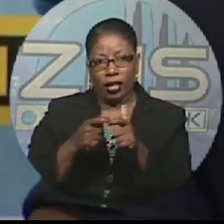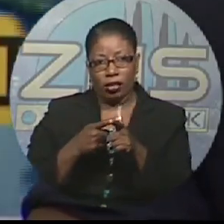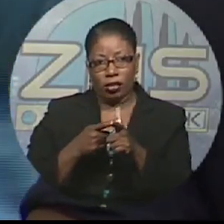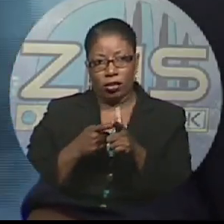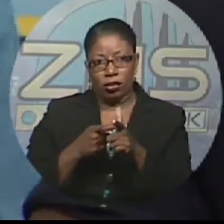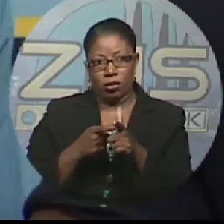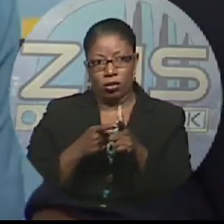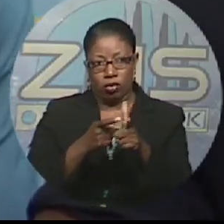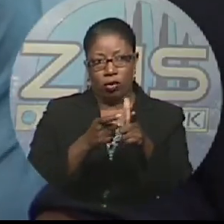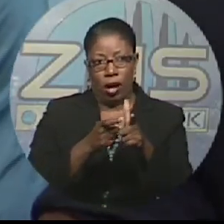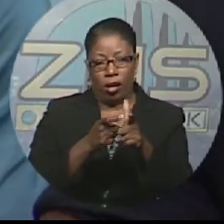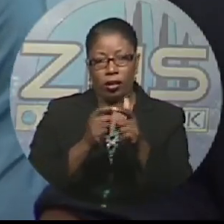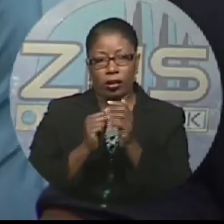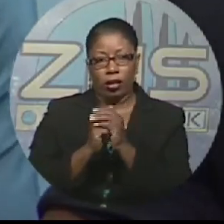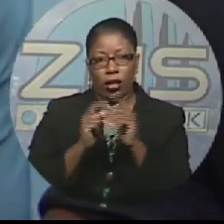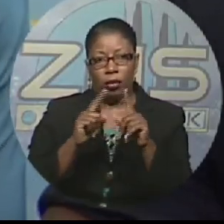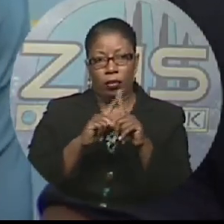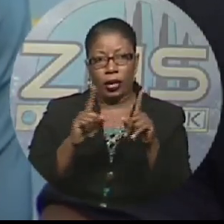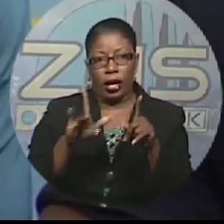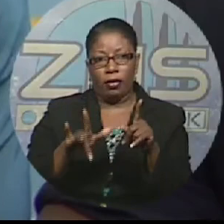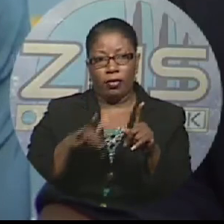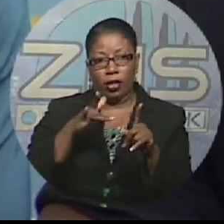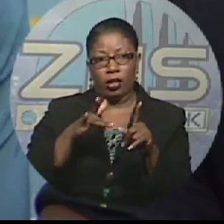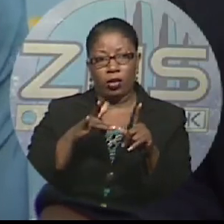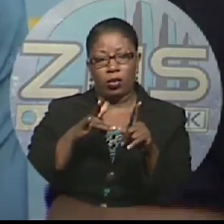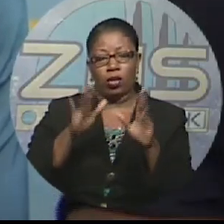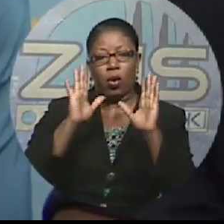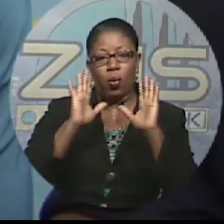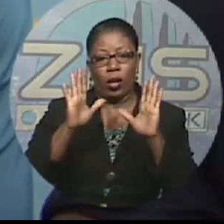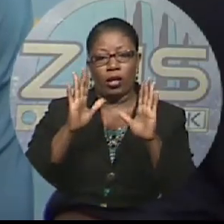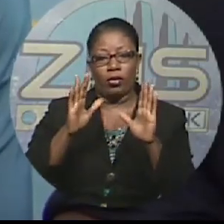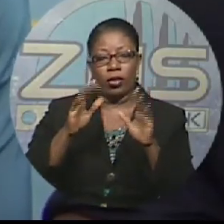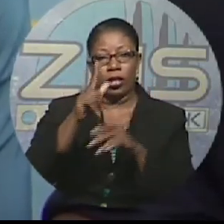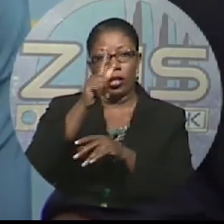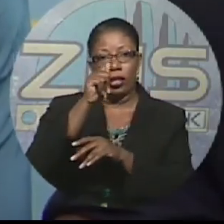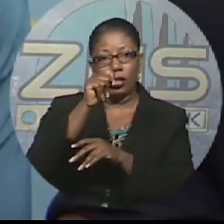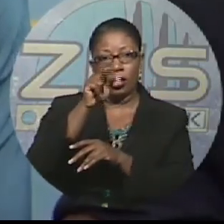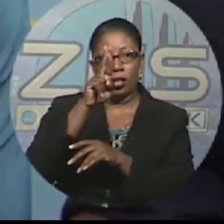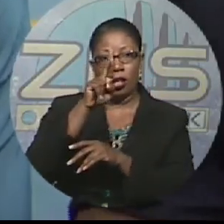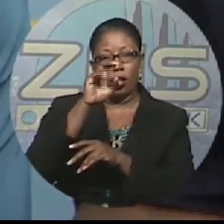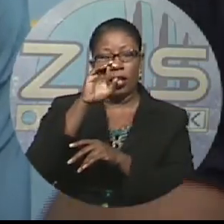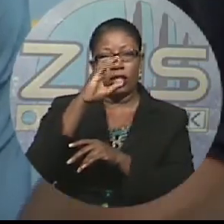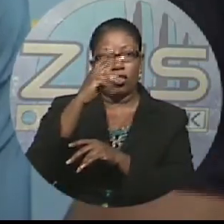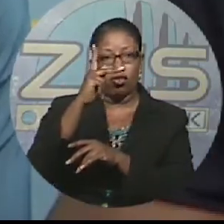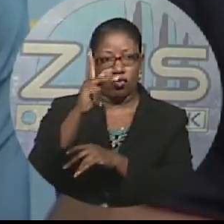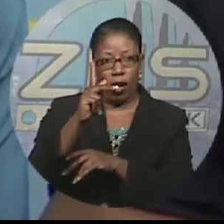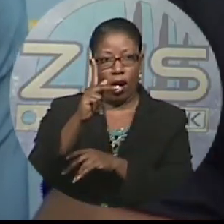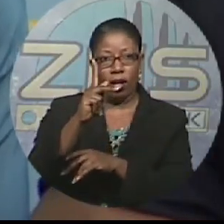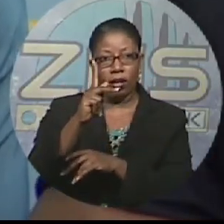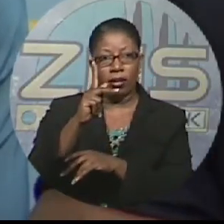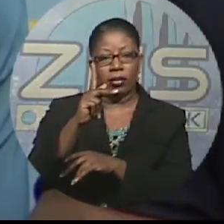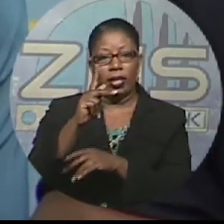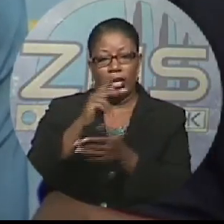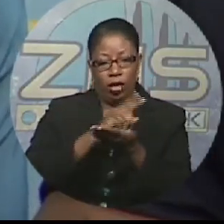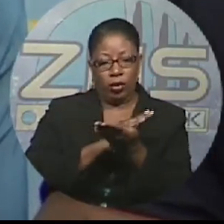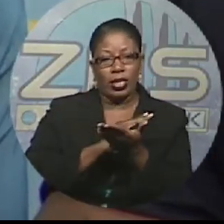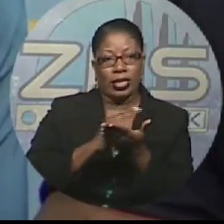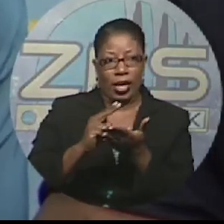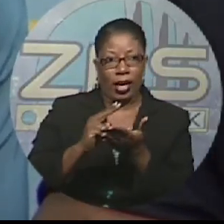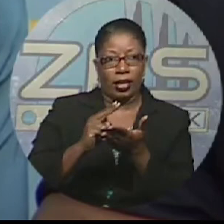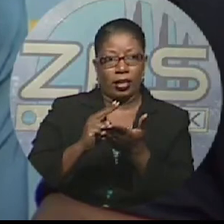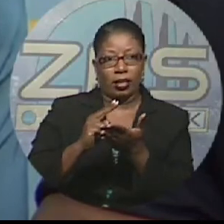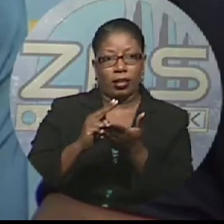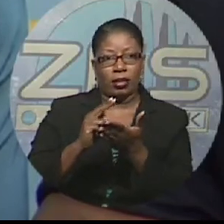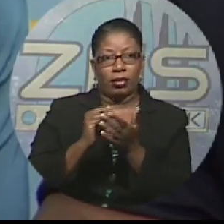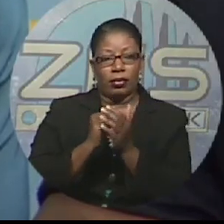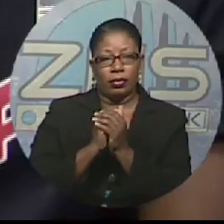you run fast, the track is fast. But I felt like that was a great track. It was like some good grip, nice tight track. So we wanted to come out